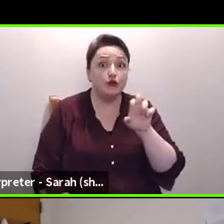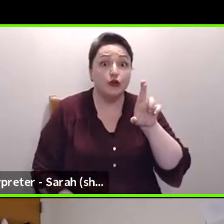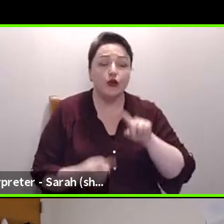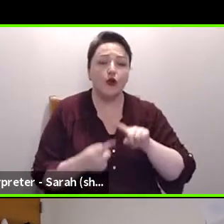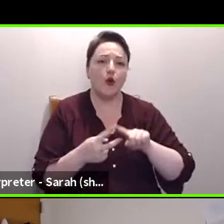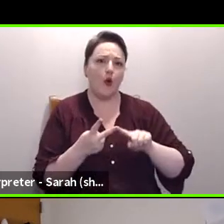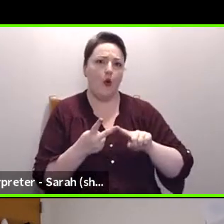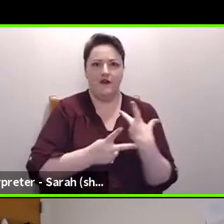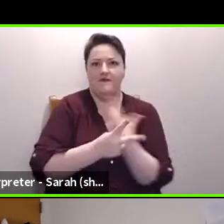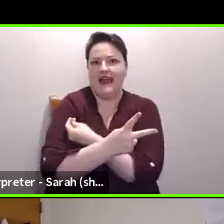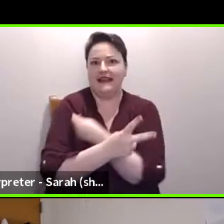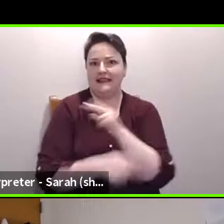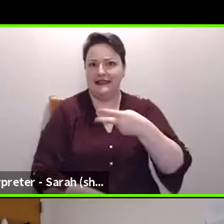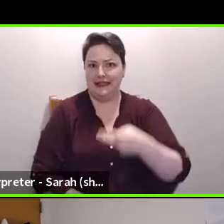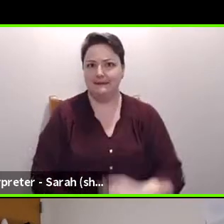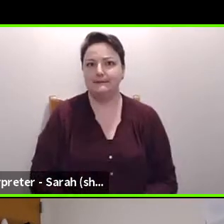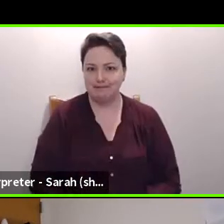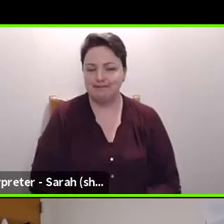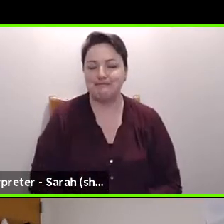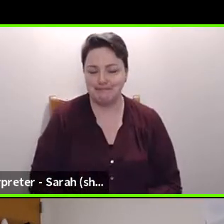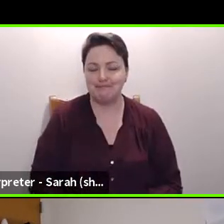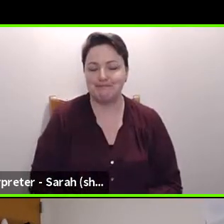is yet to come. So.